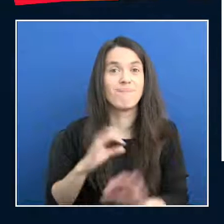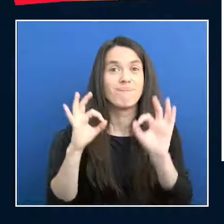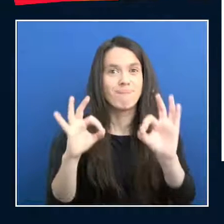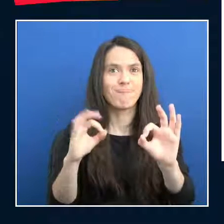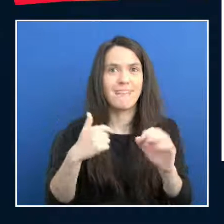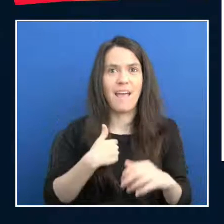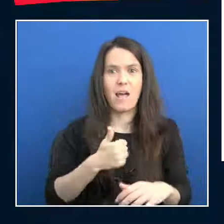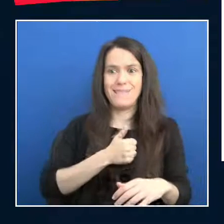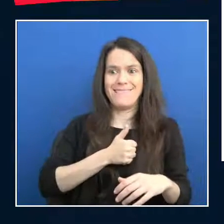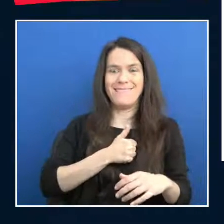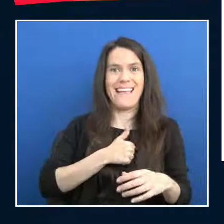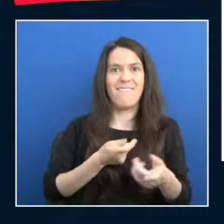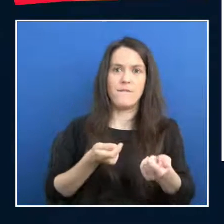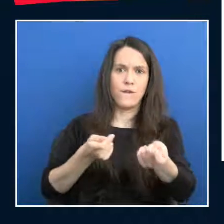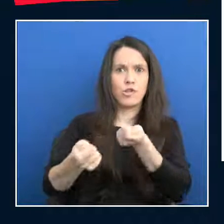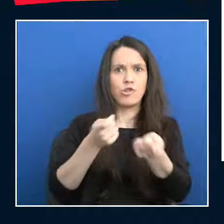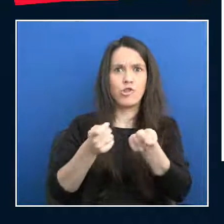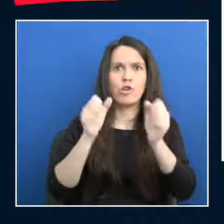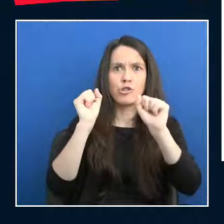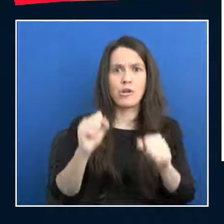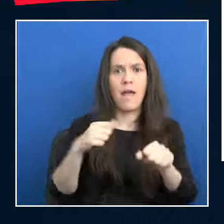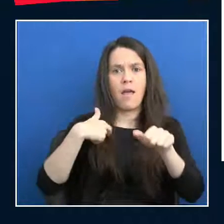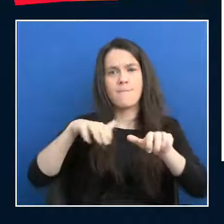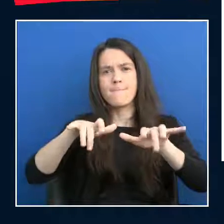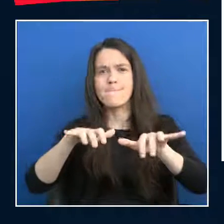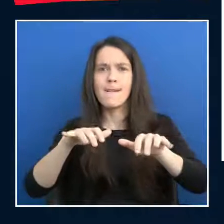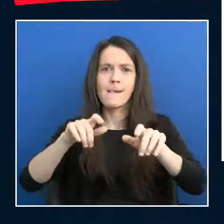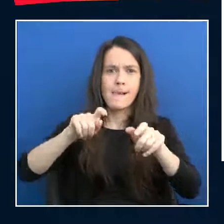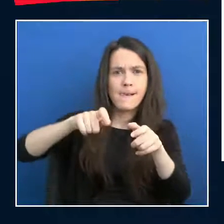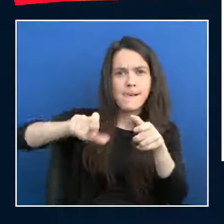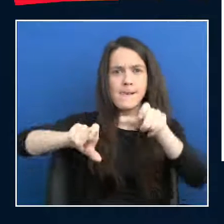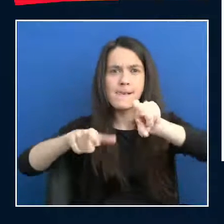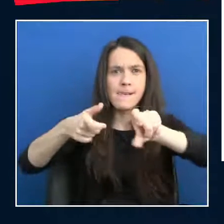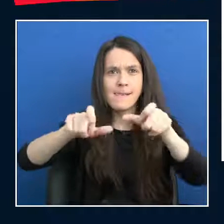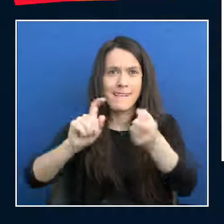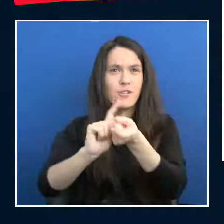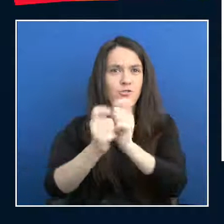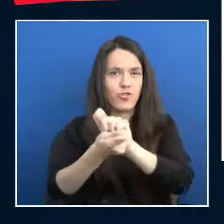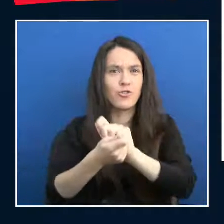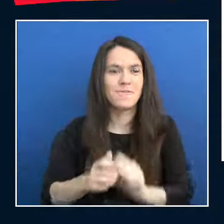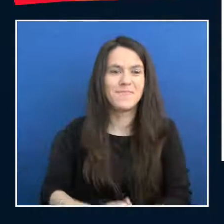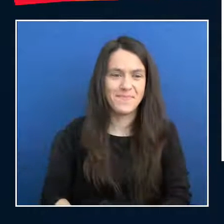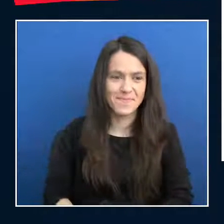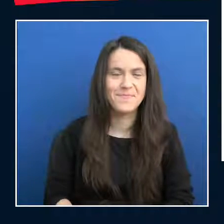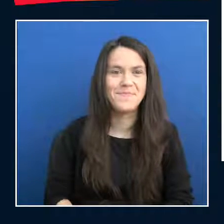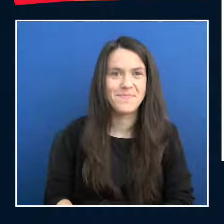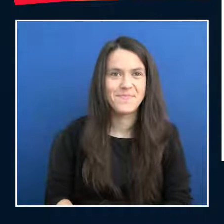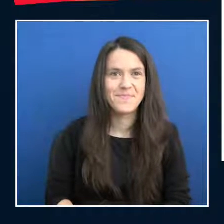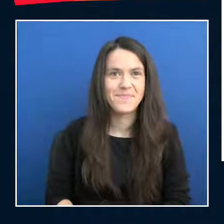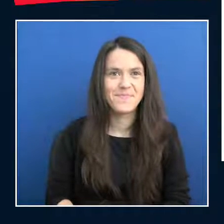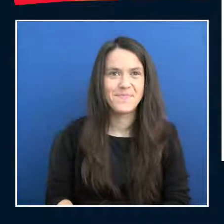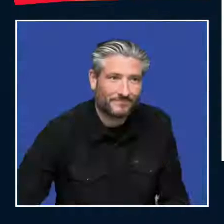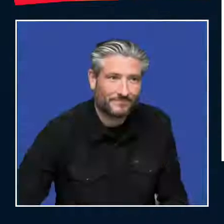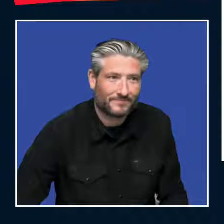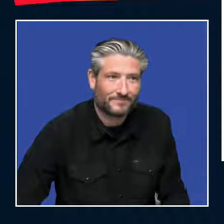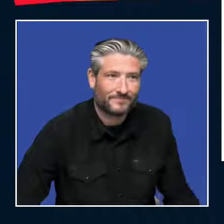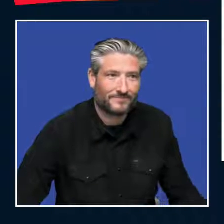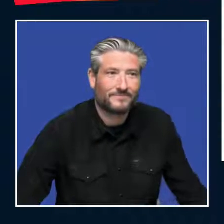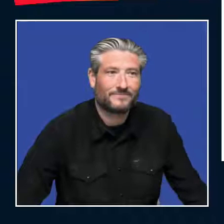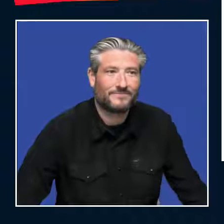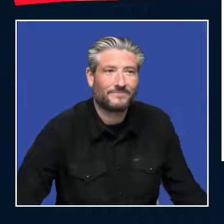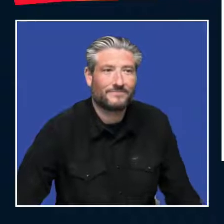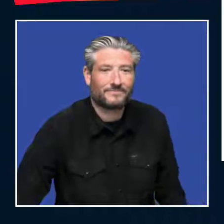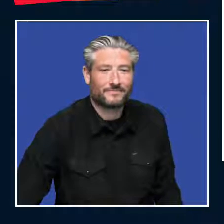I want to be it, like on my machine. Yeah. And then we have SEA comp that